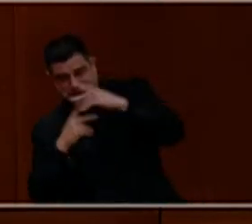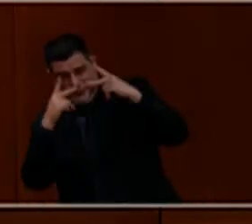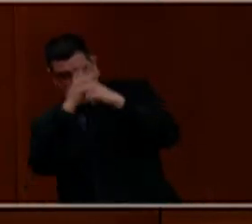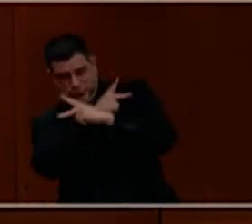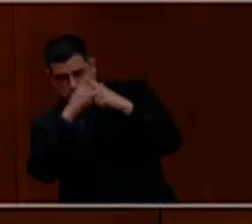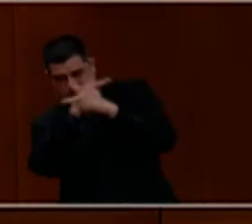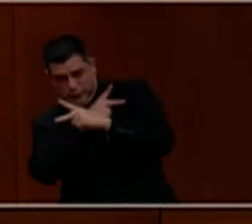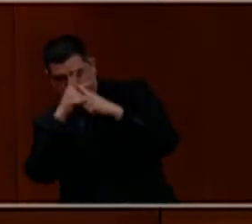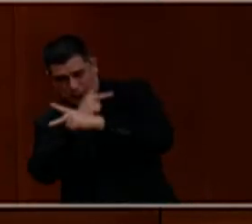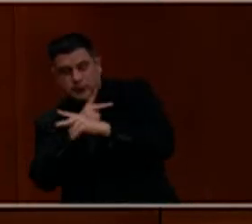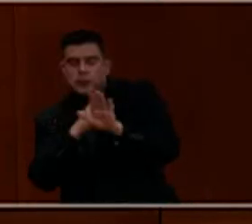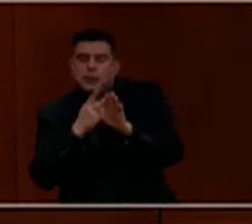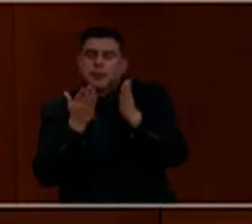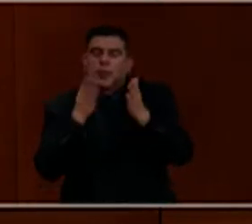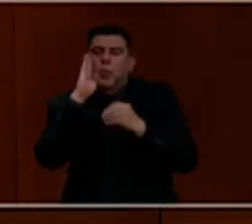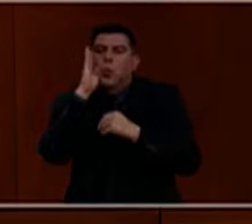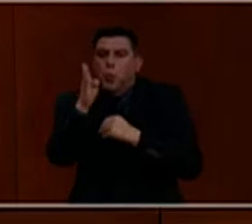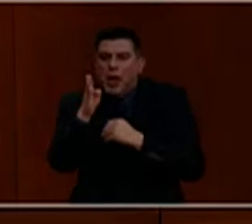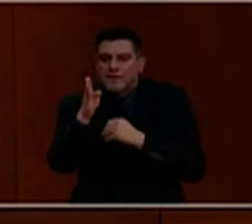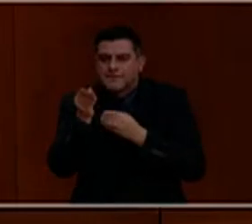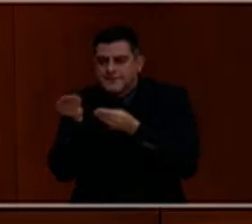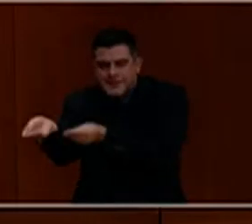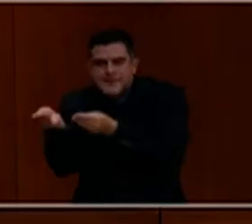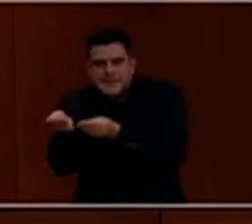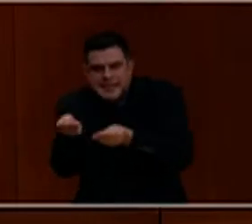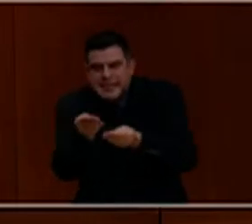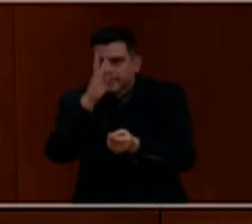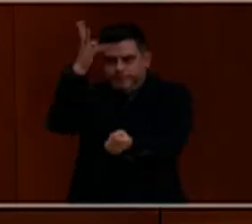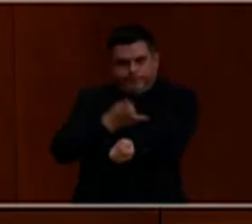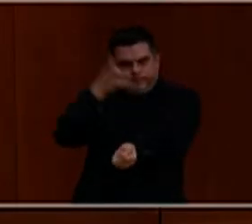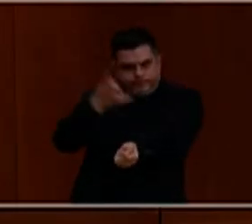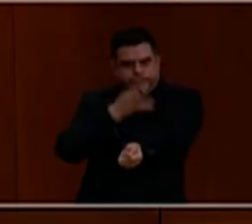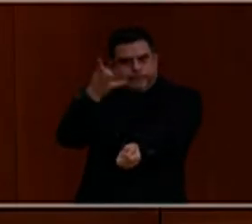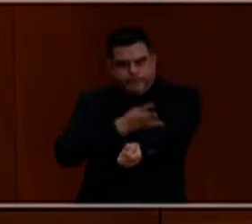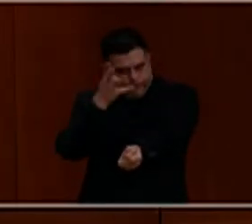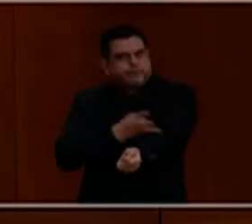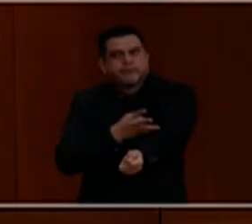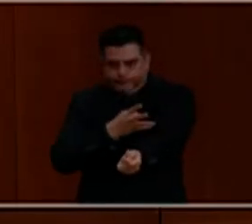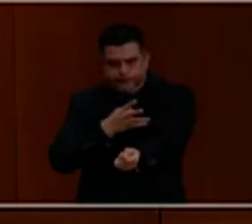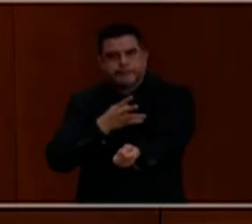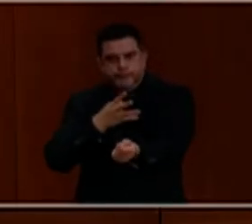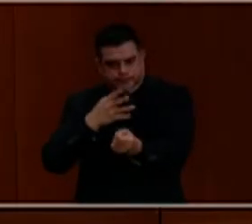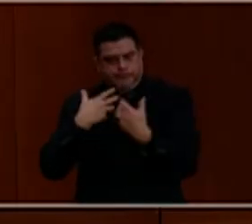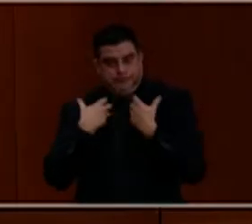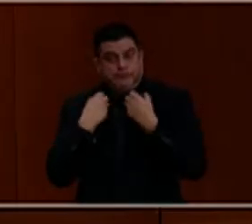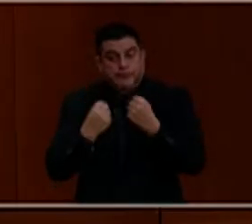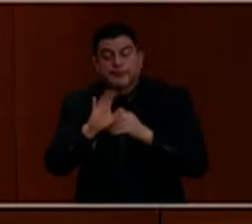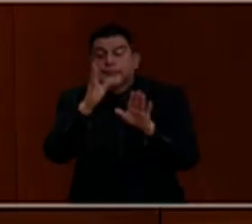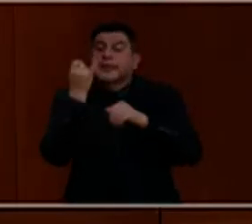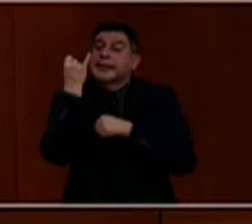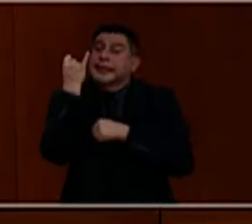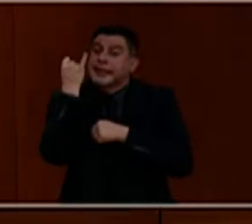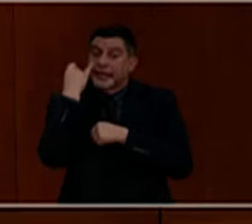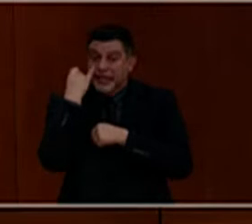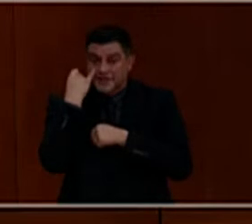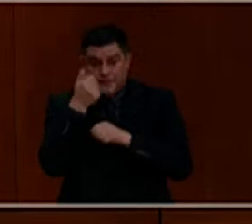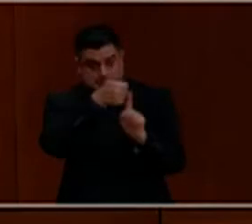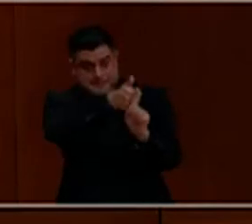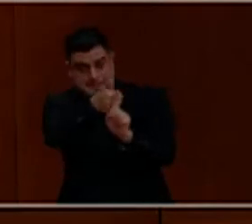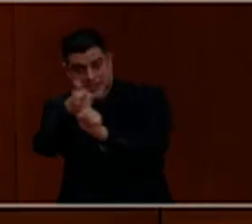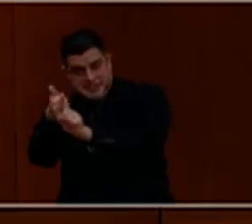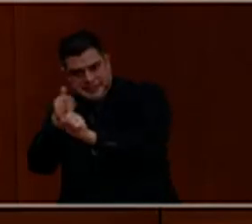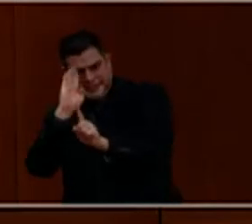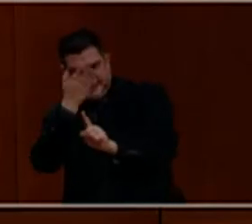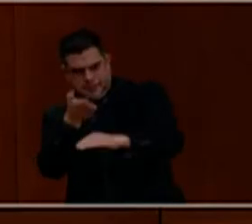wrong direction and things are not, I mean, they seem to be getting worse. Like I said earlier, I mean, the earlier the better to give it.